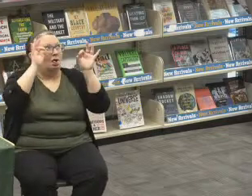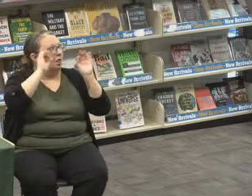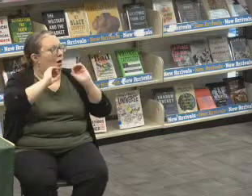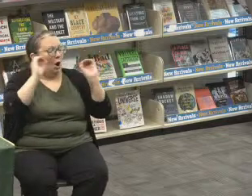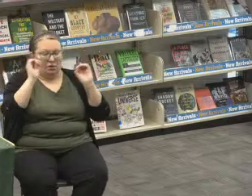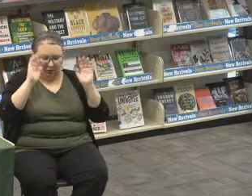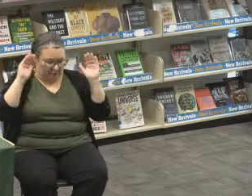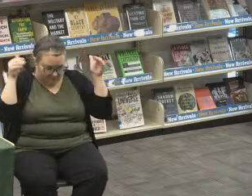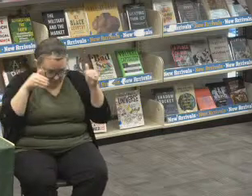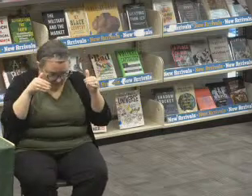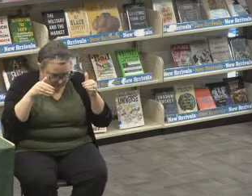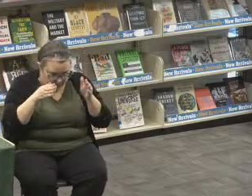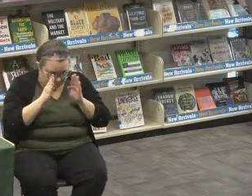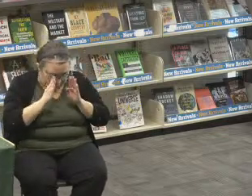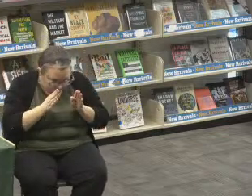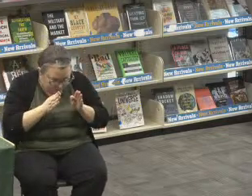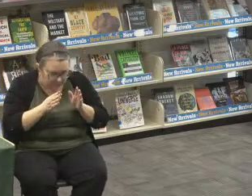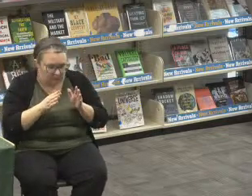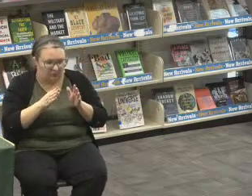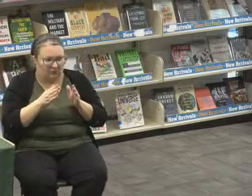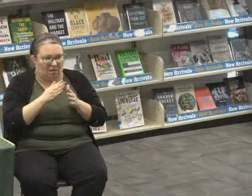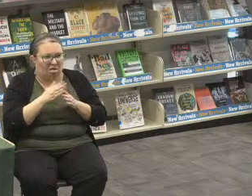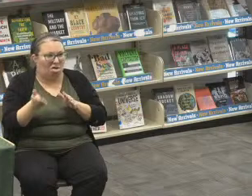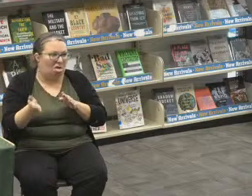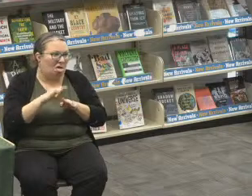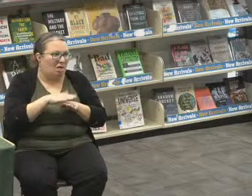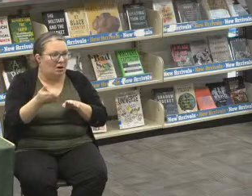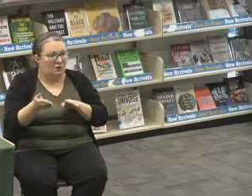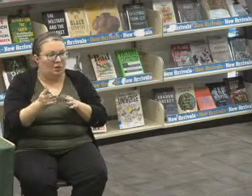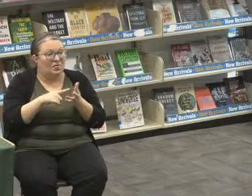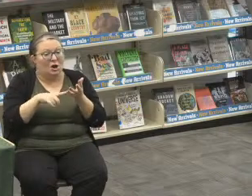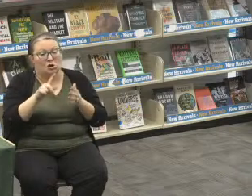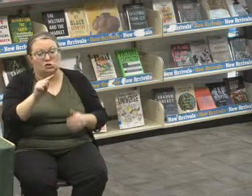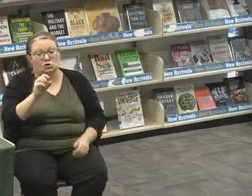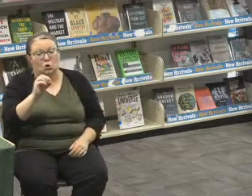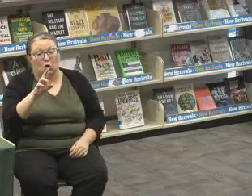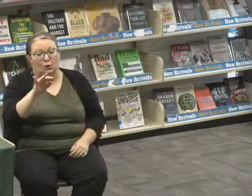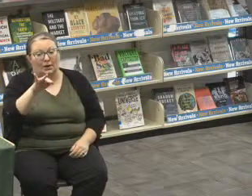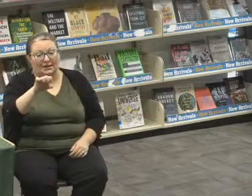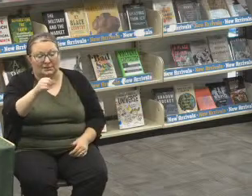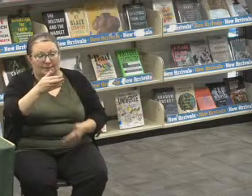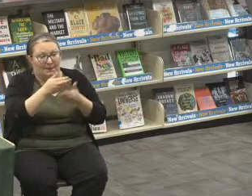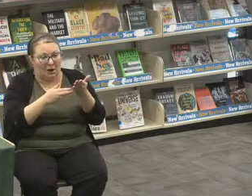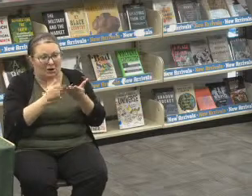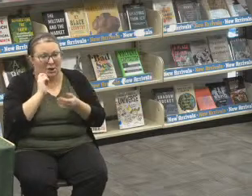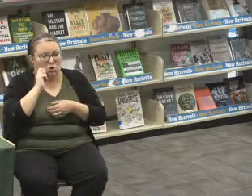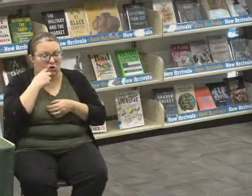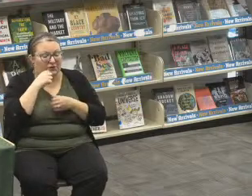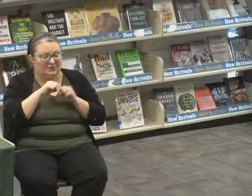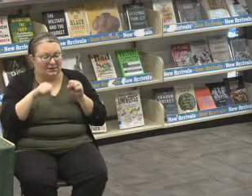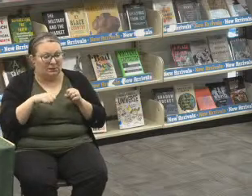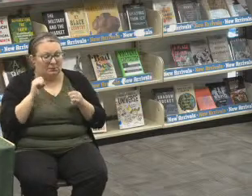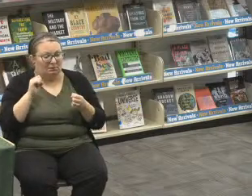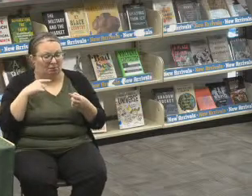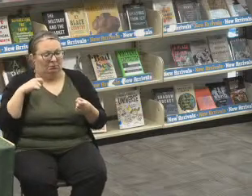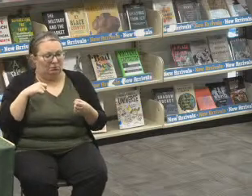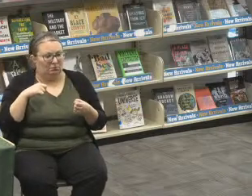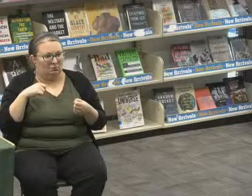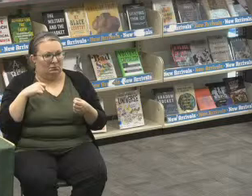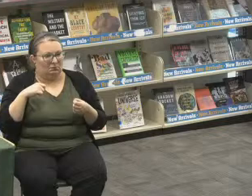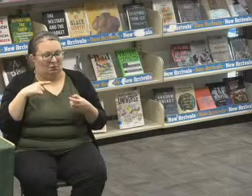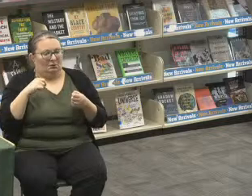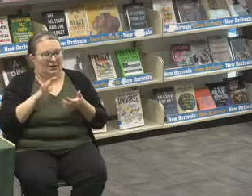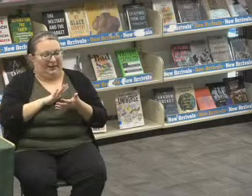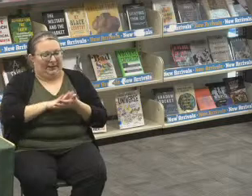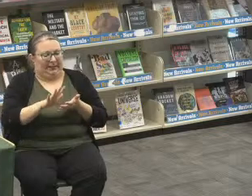and then kind of back. And then the Tourette's piece is like kind of like the nervous system trying to essentially